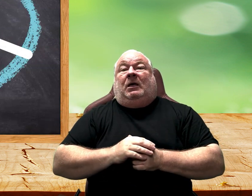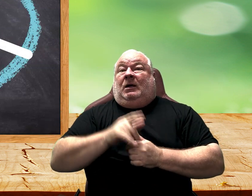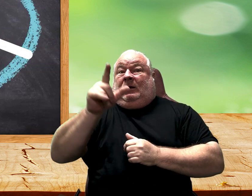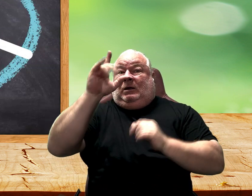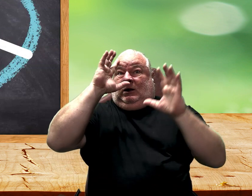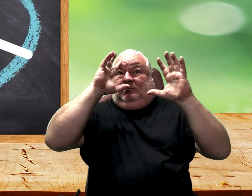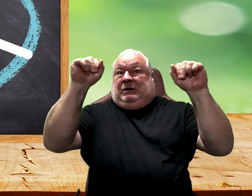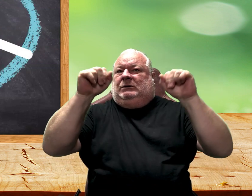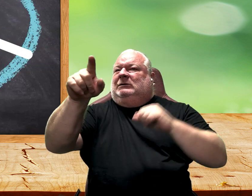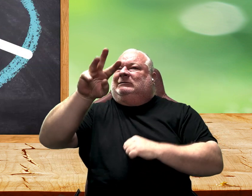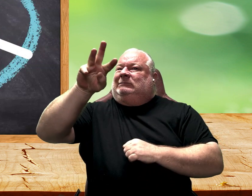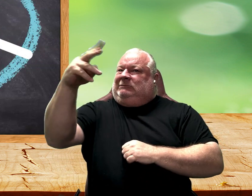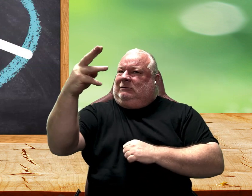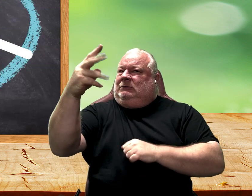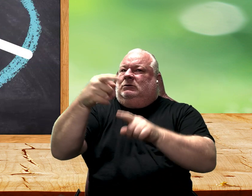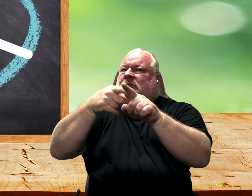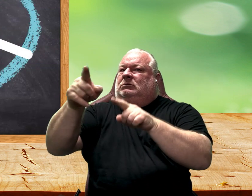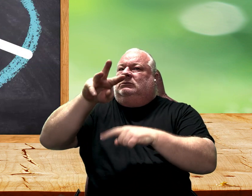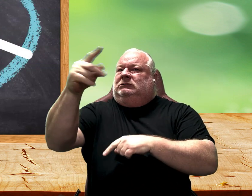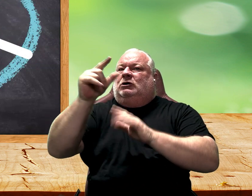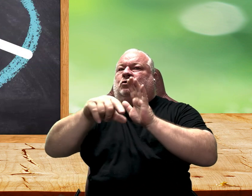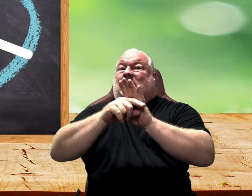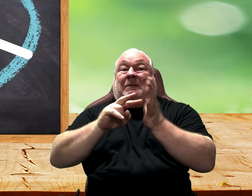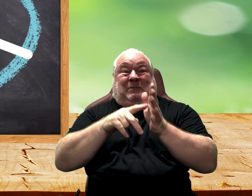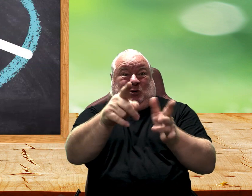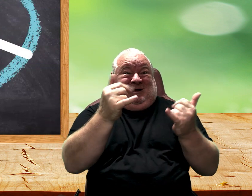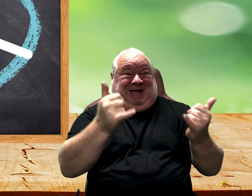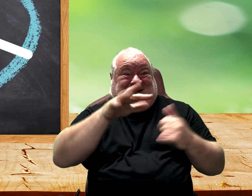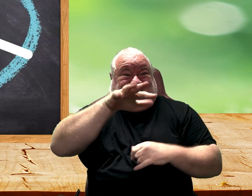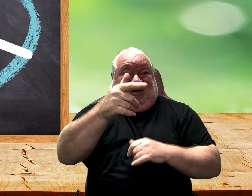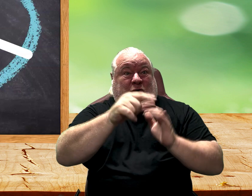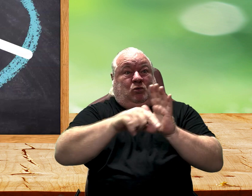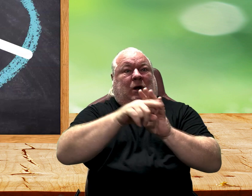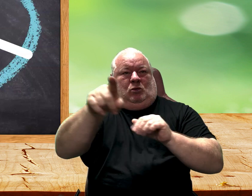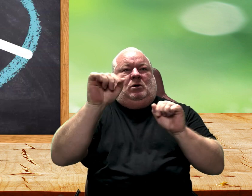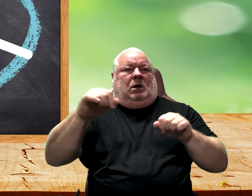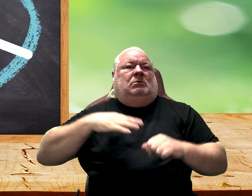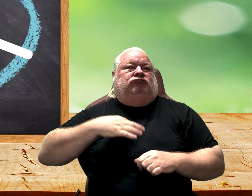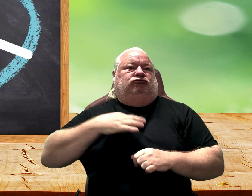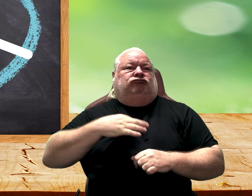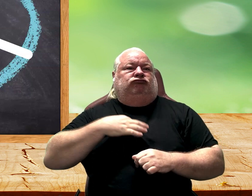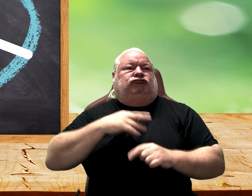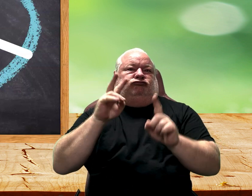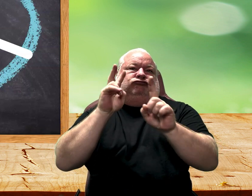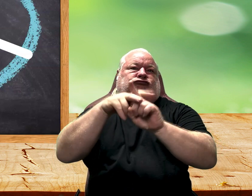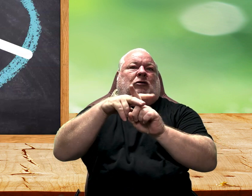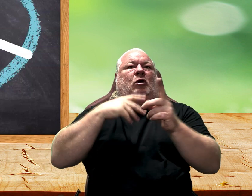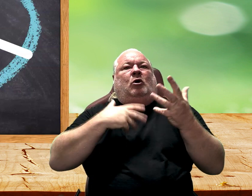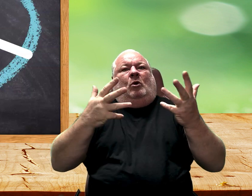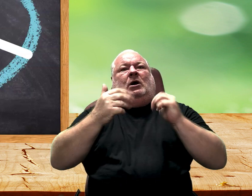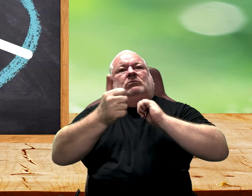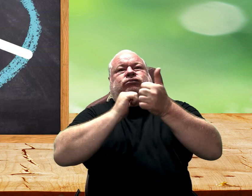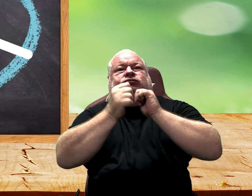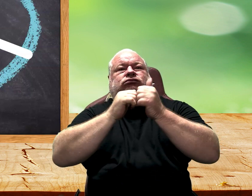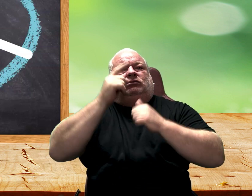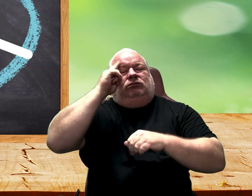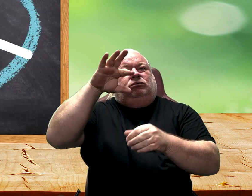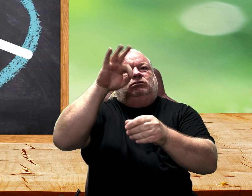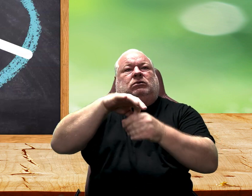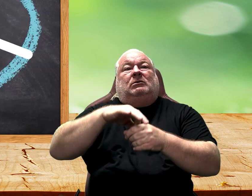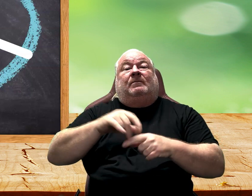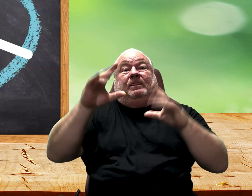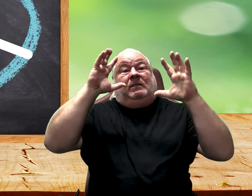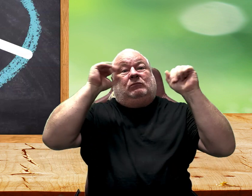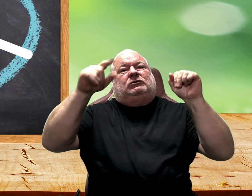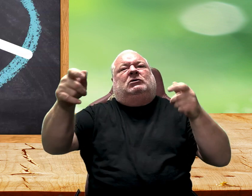The president is a 6th grade position only, so that means only 5th graders may run for it in this election. The